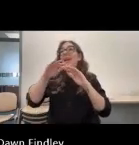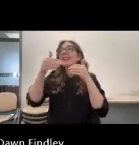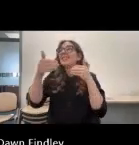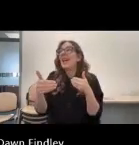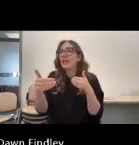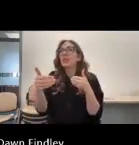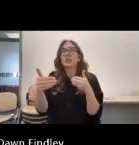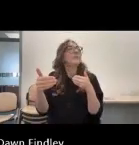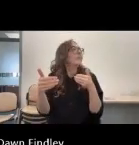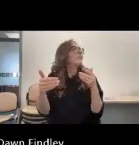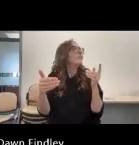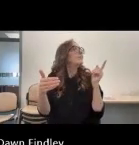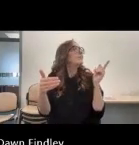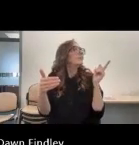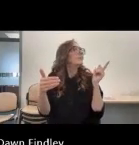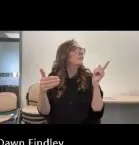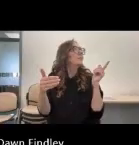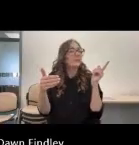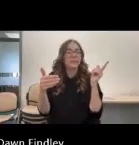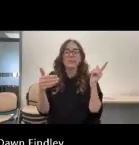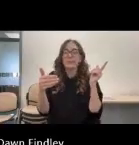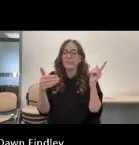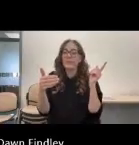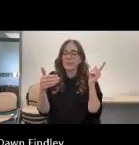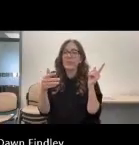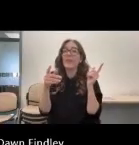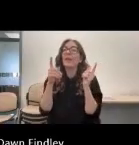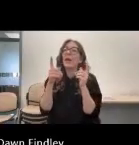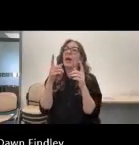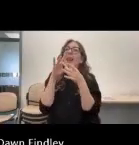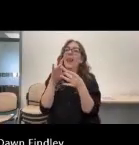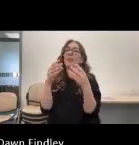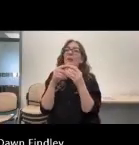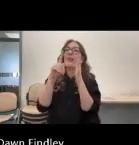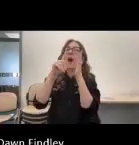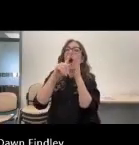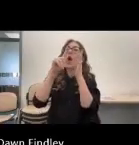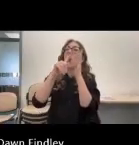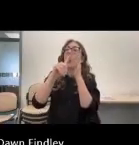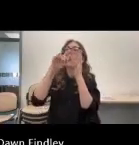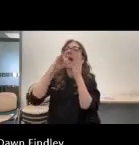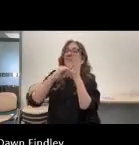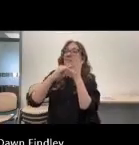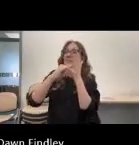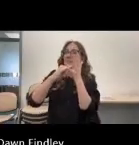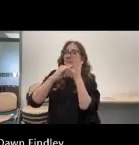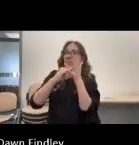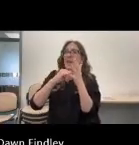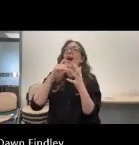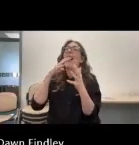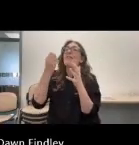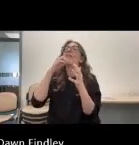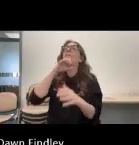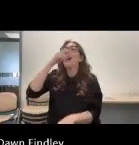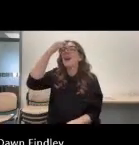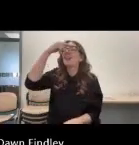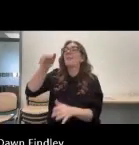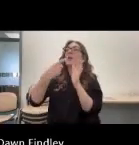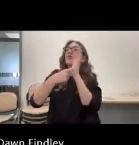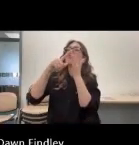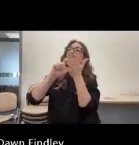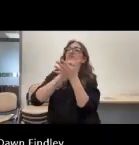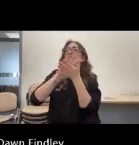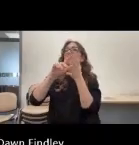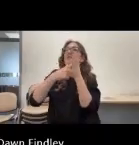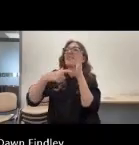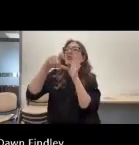Android, following last week's session, which was all about iOS, and it's going to be presented by Richard Powell, who's the Rehabilitation